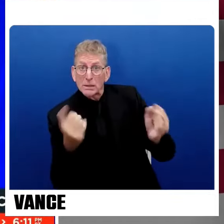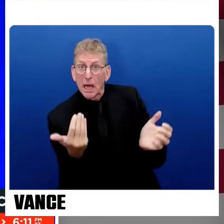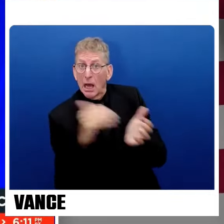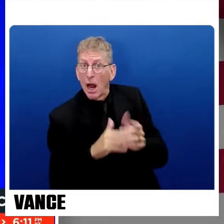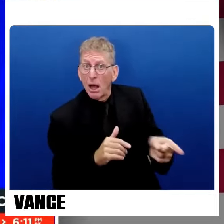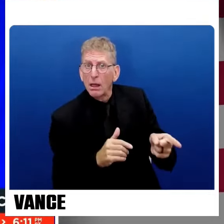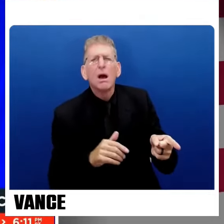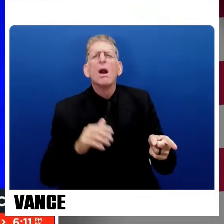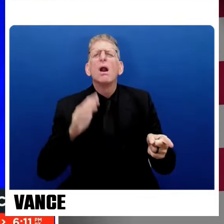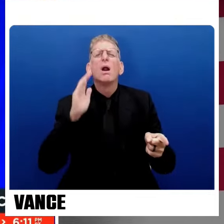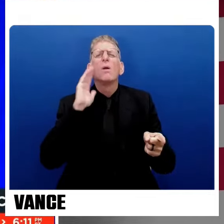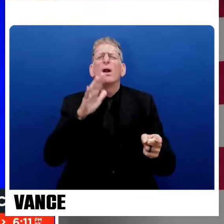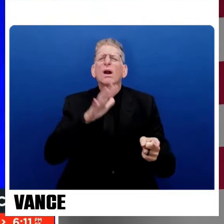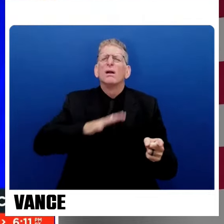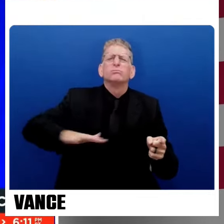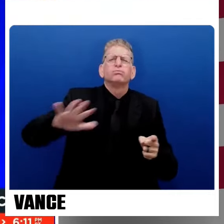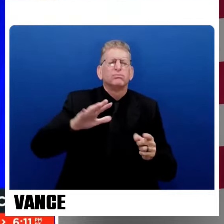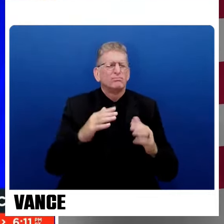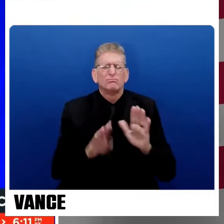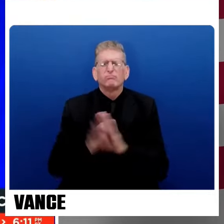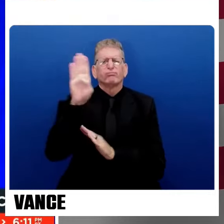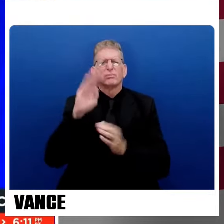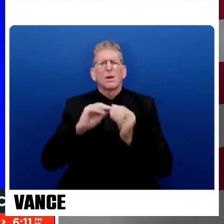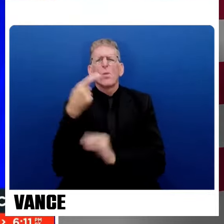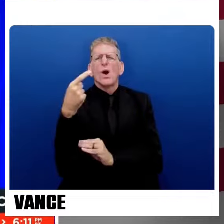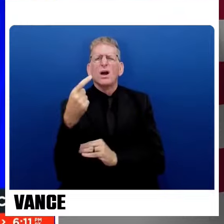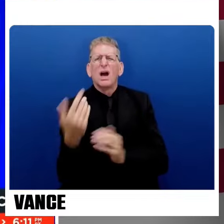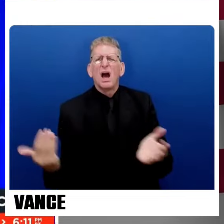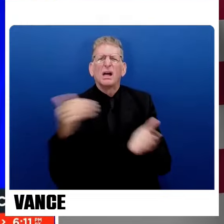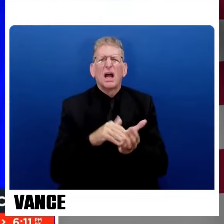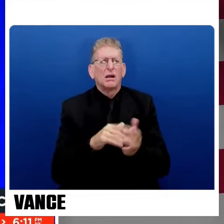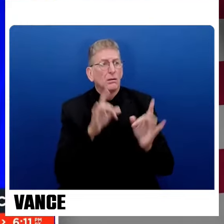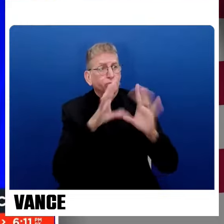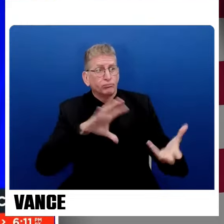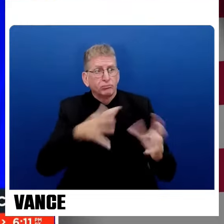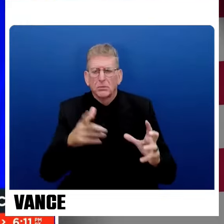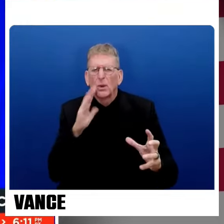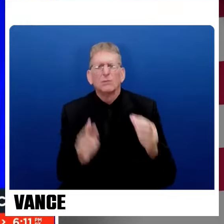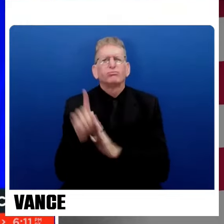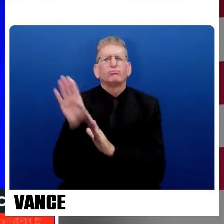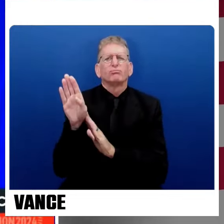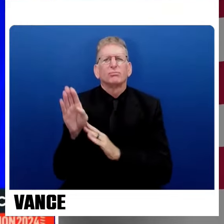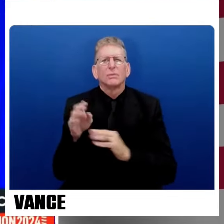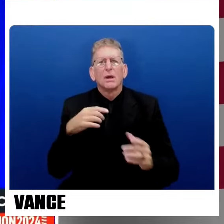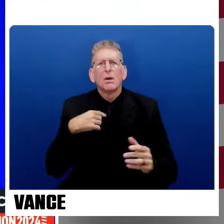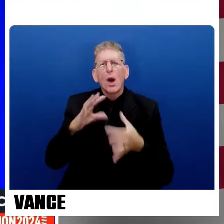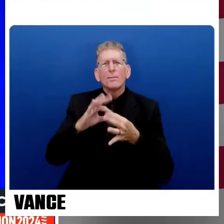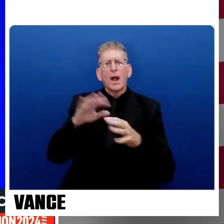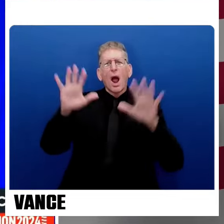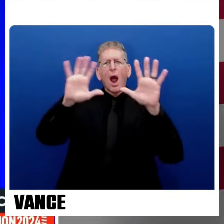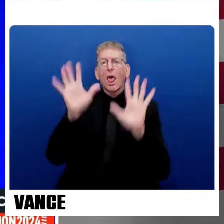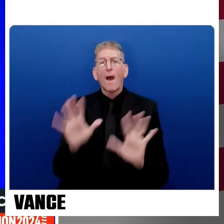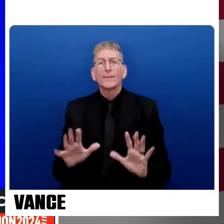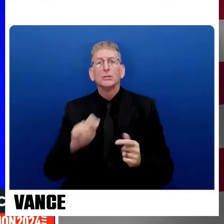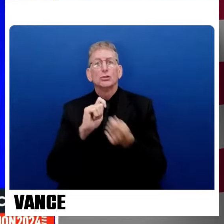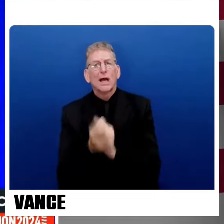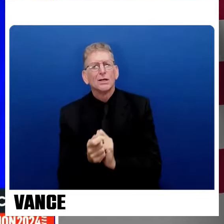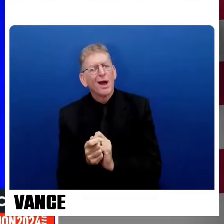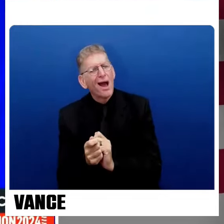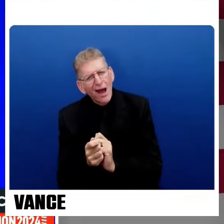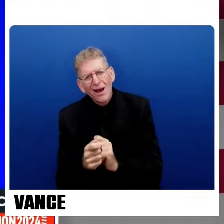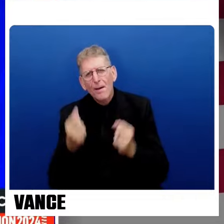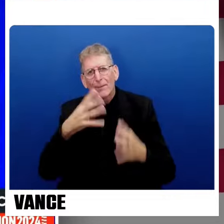is a very important issue. Look, a lot of people are justifiably worried about all these crazy weather patterns. I think it's important for us, first of all, to say Donald